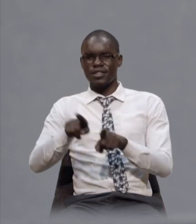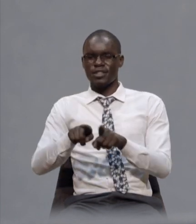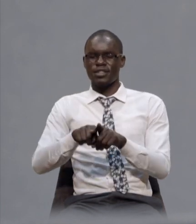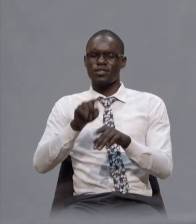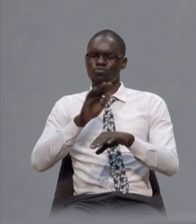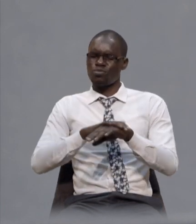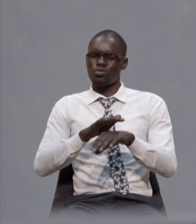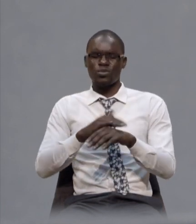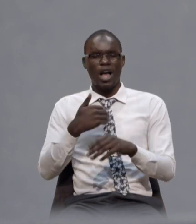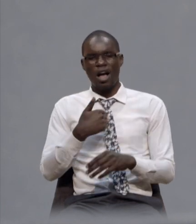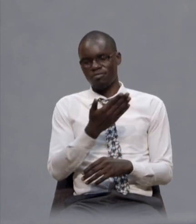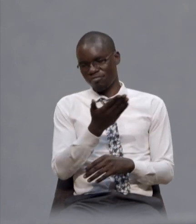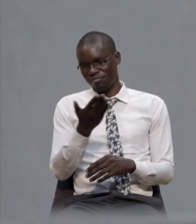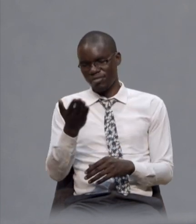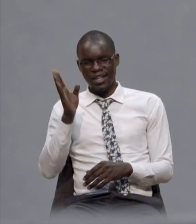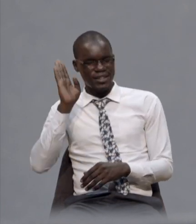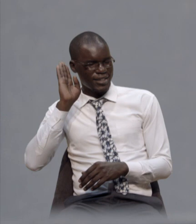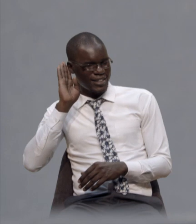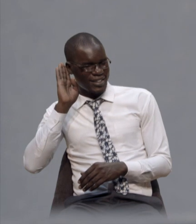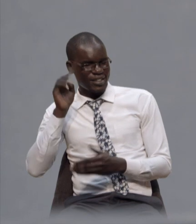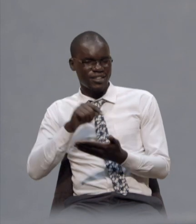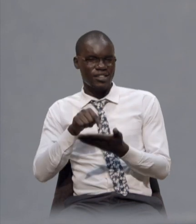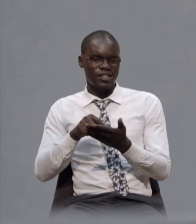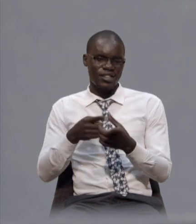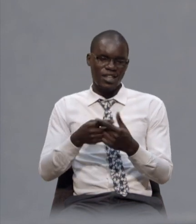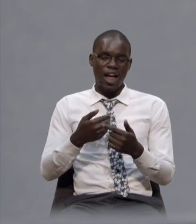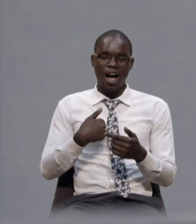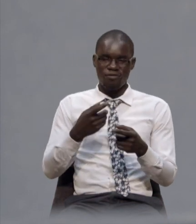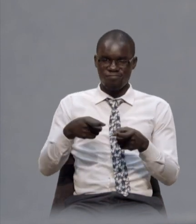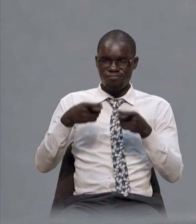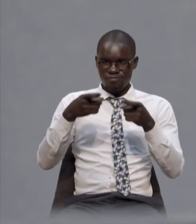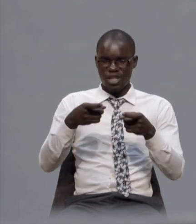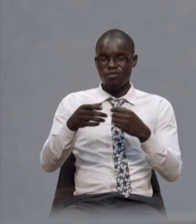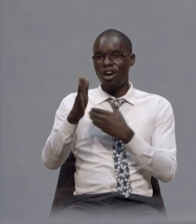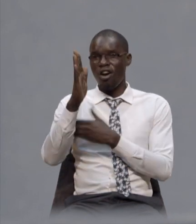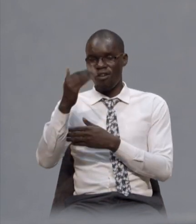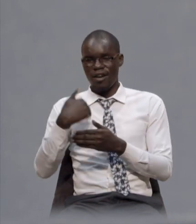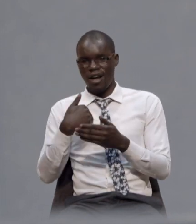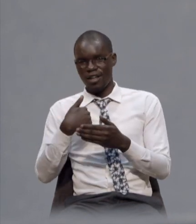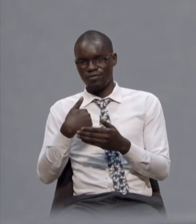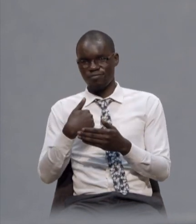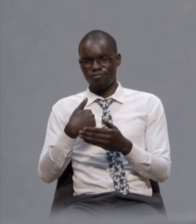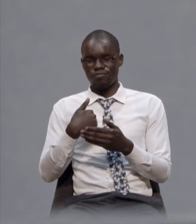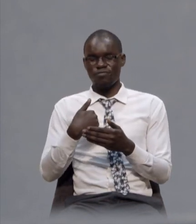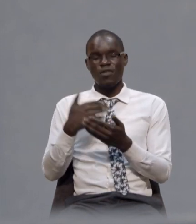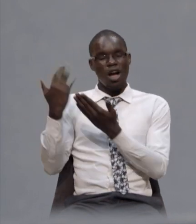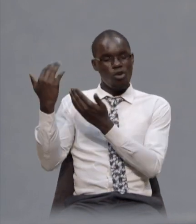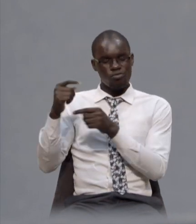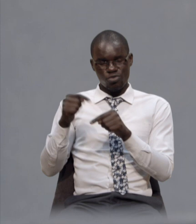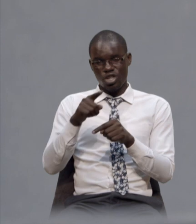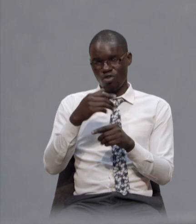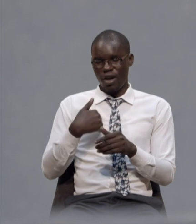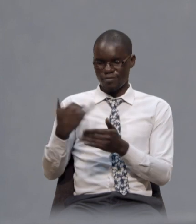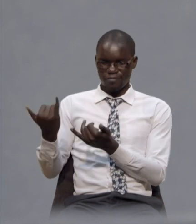to have you listen to this and get some treasures that God has for us. And I hope today you have called your